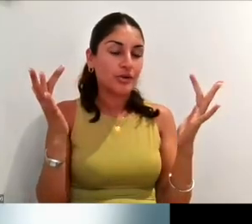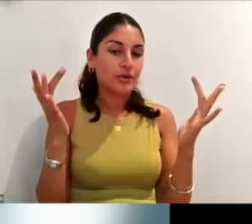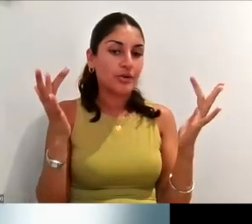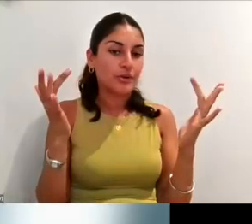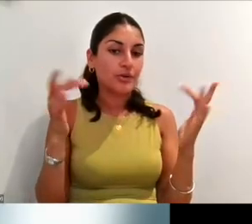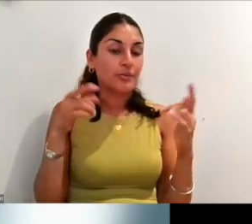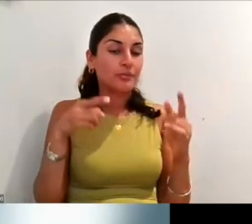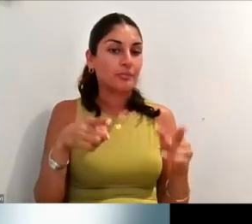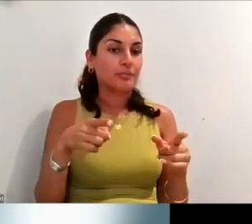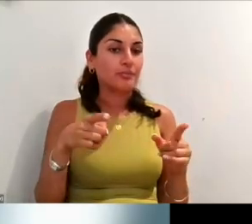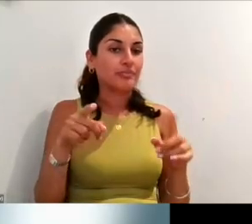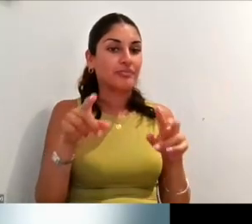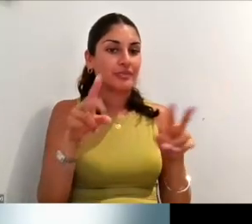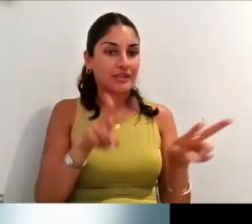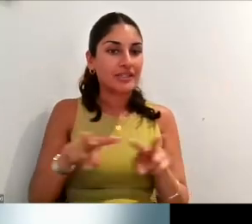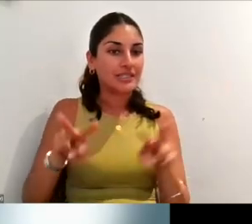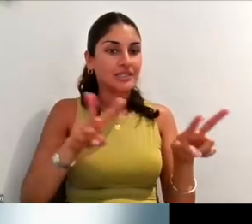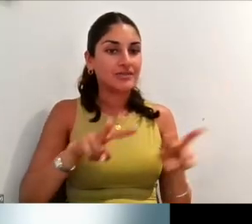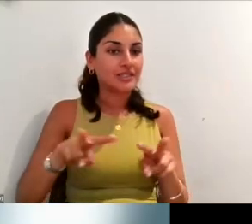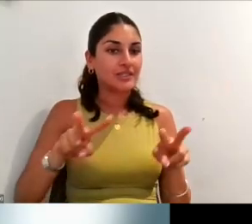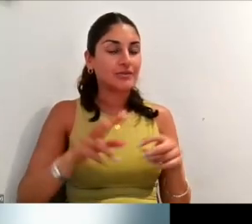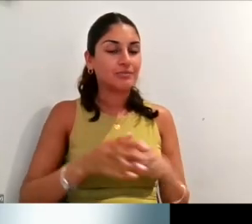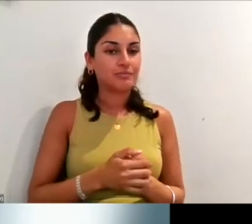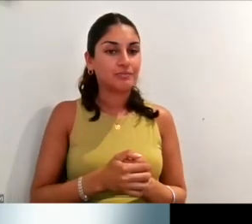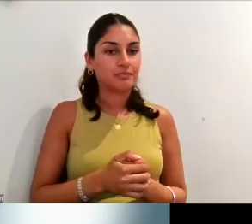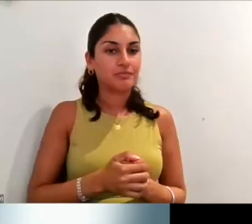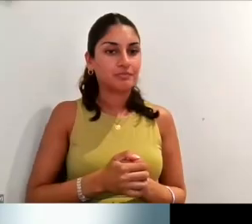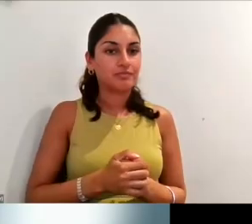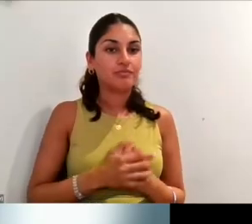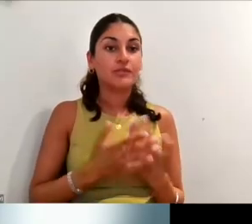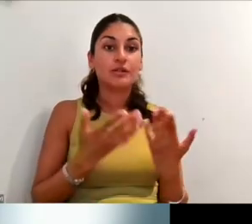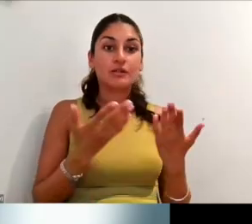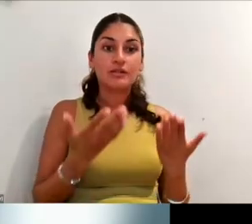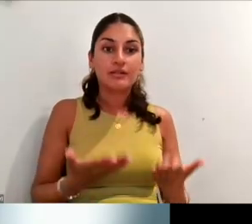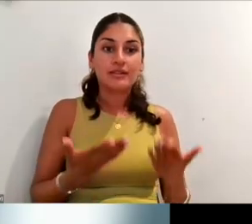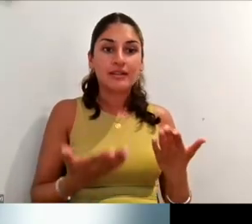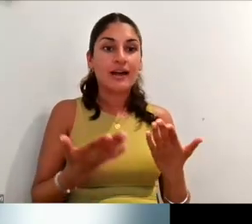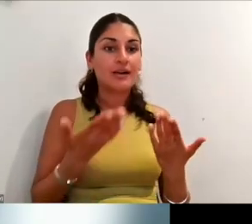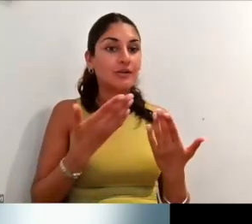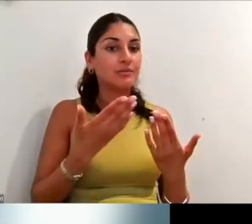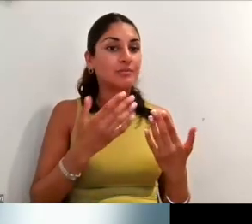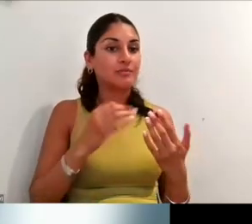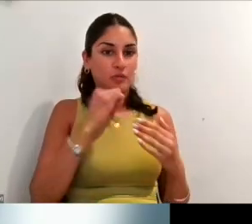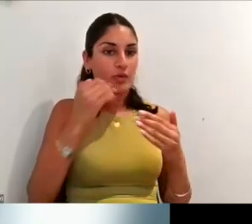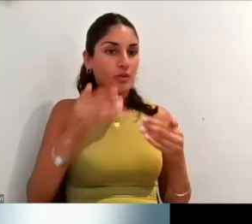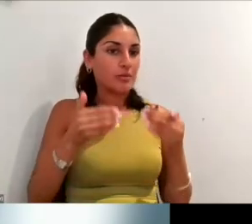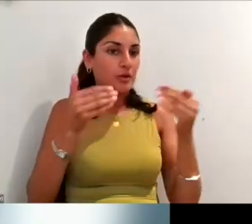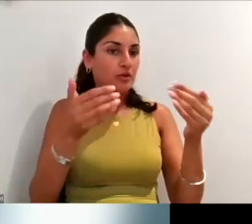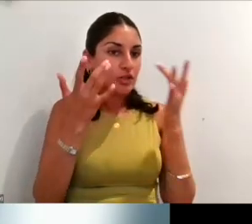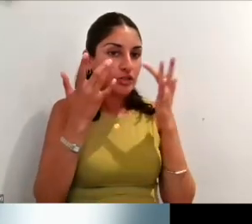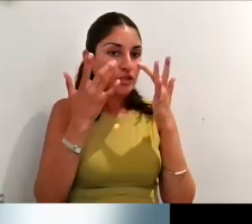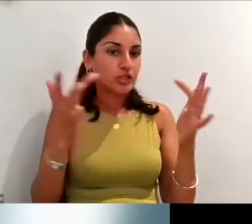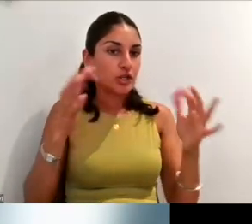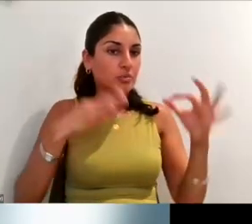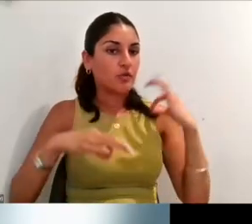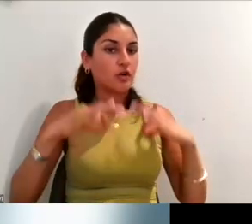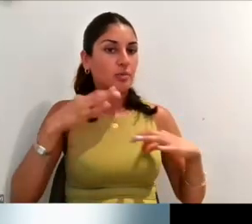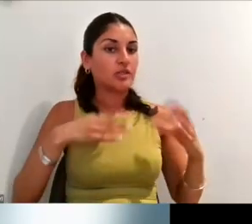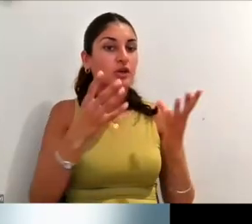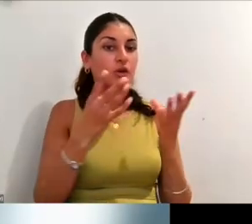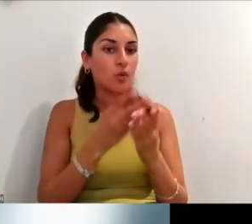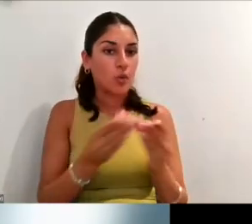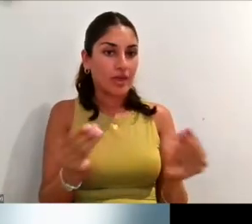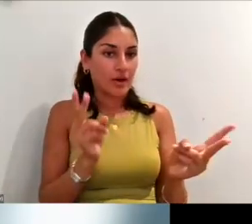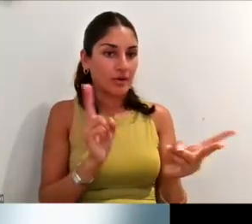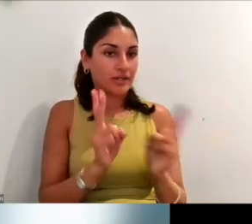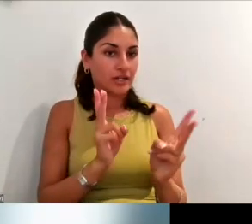to be introducing Divya today. So I would like to now move on to a performance, or first of all, Divya